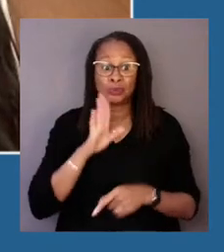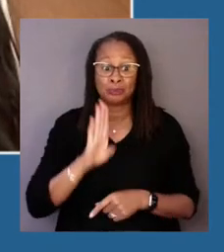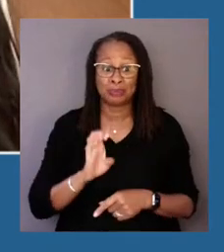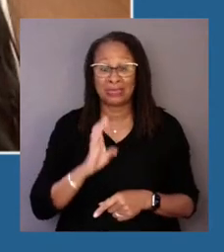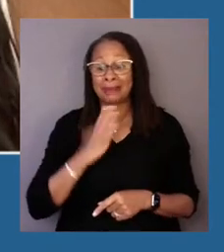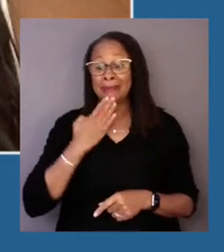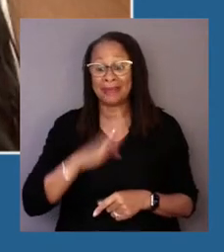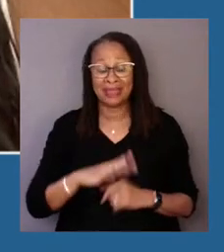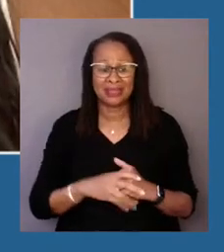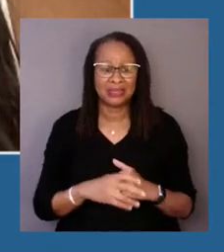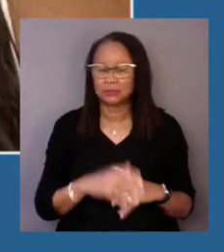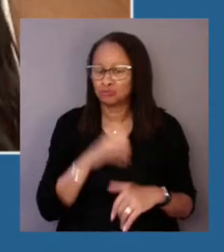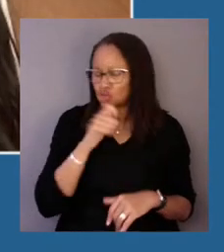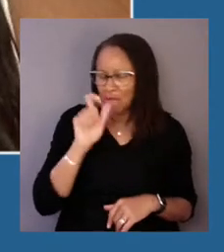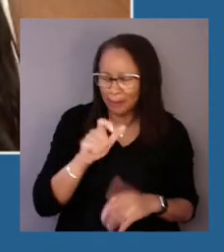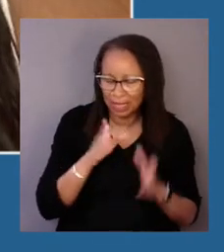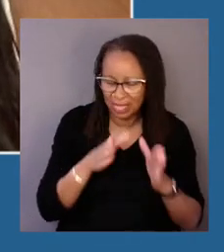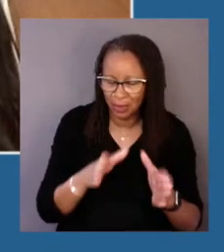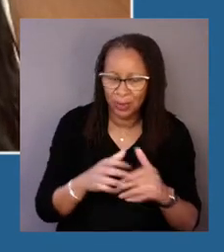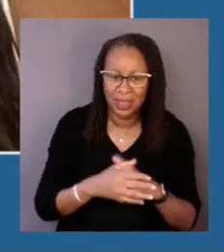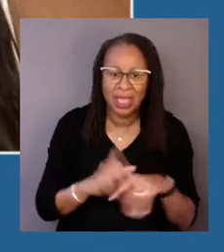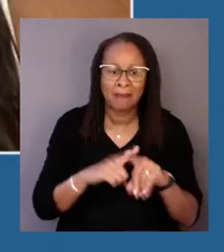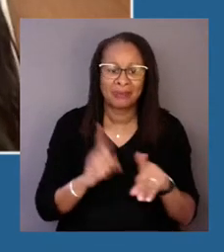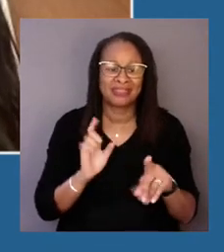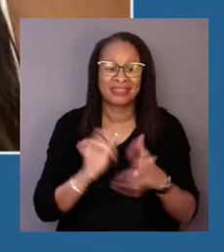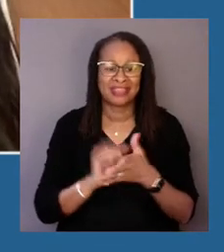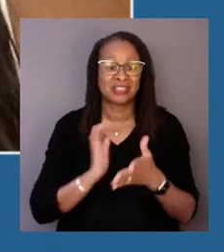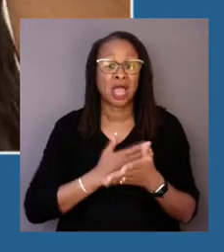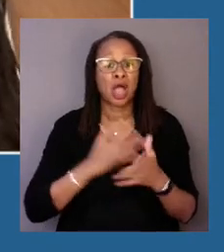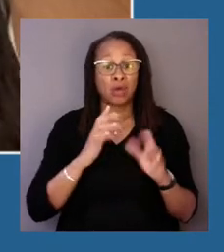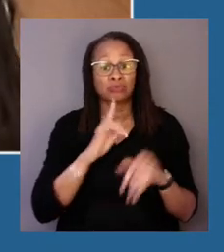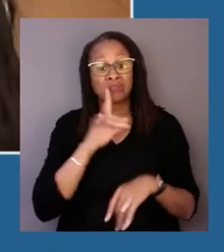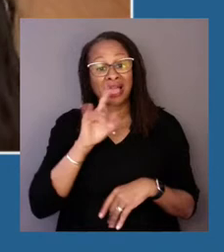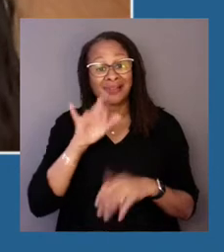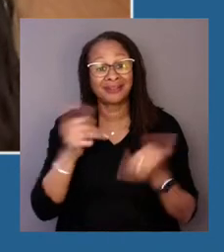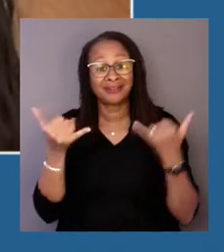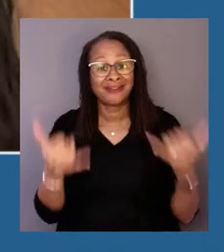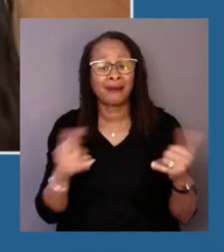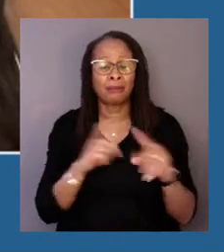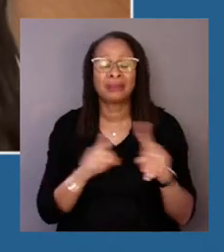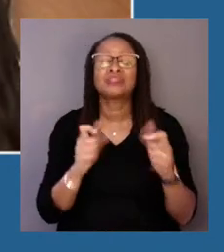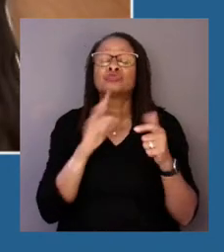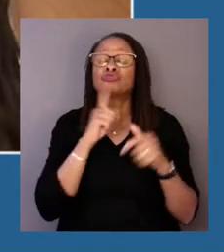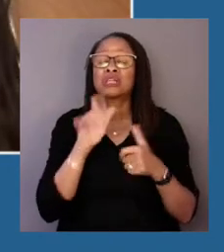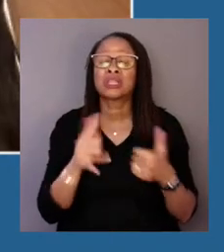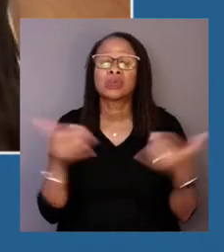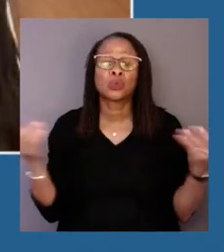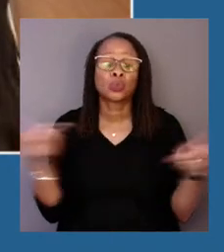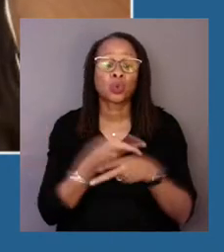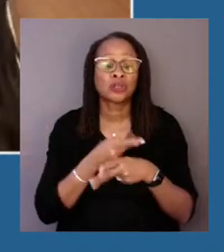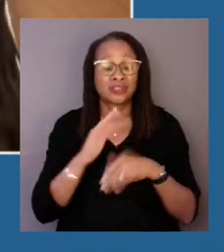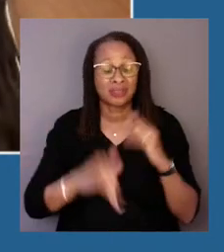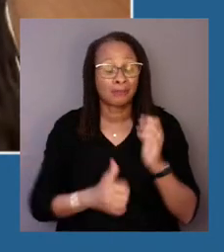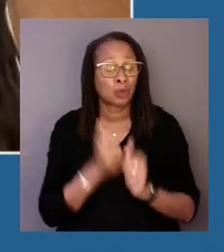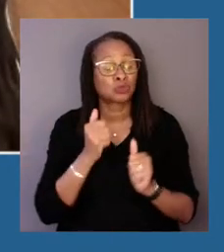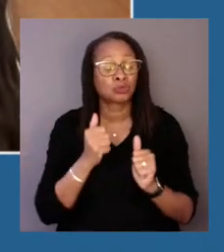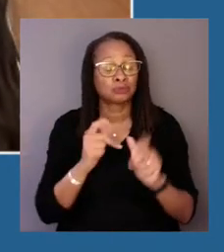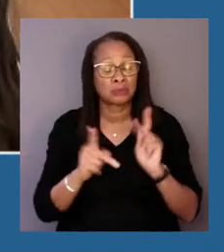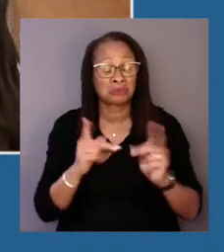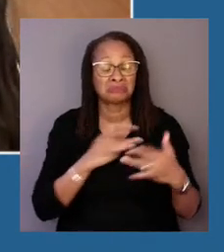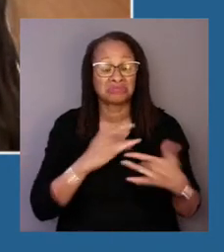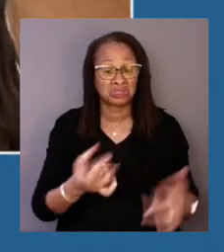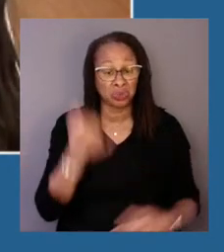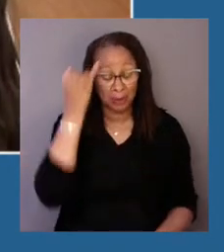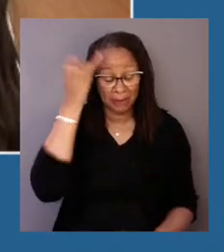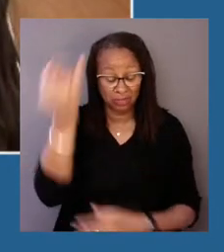as it should be, but it's our lived reality at the moment. But it is much, much worse than most people imagine. And your work brings that across